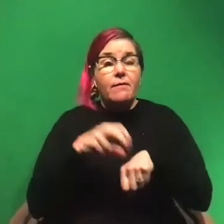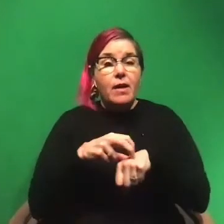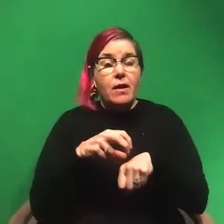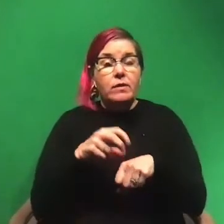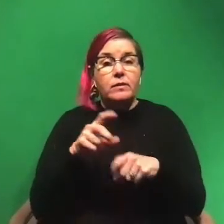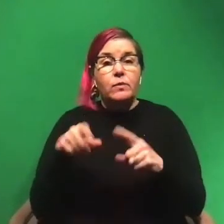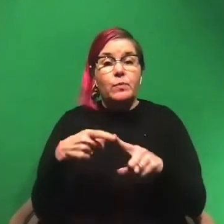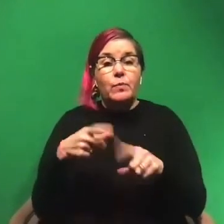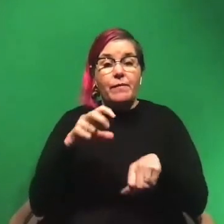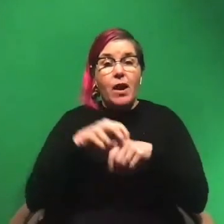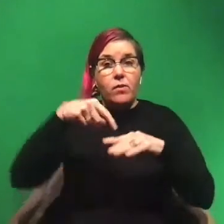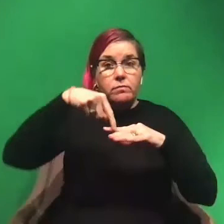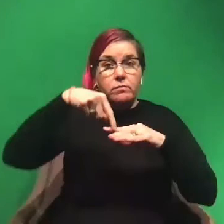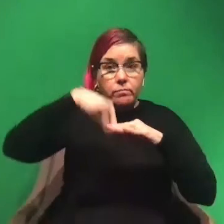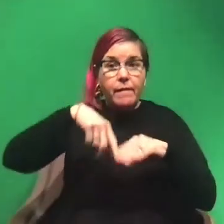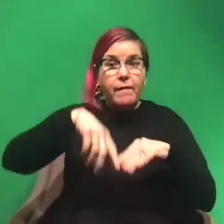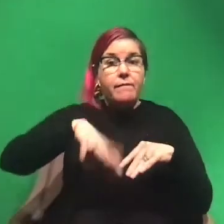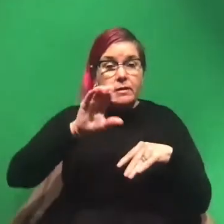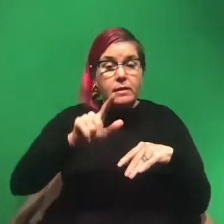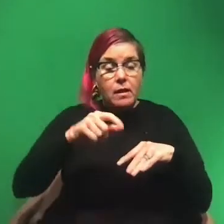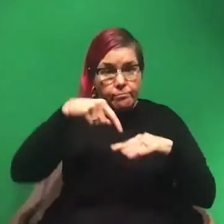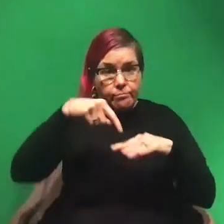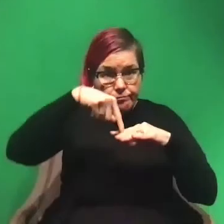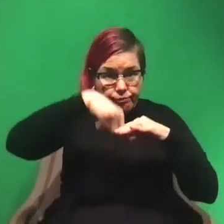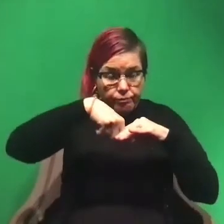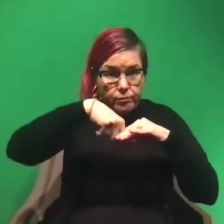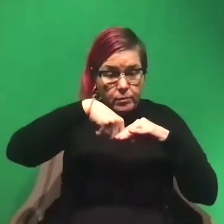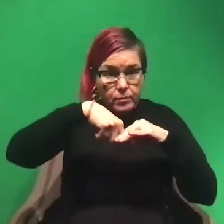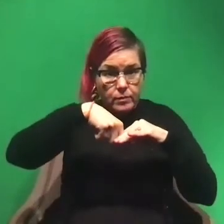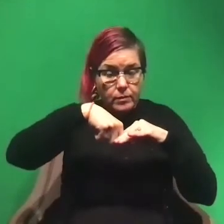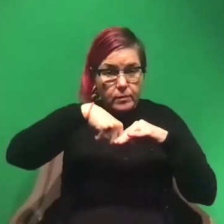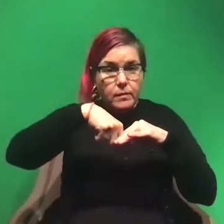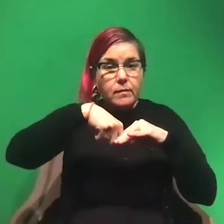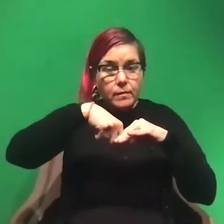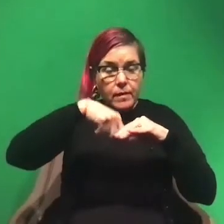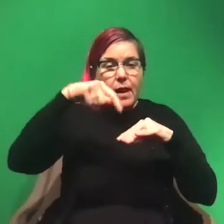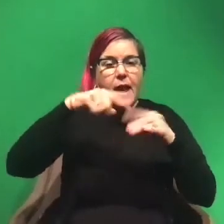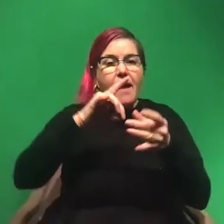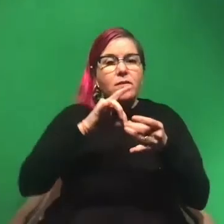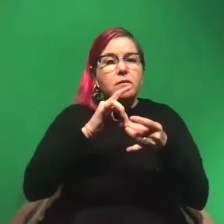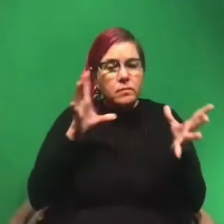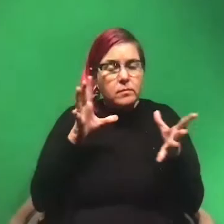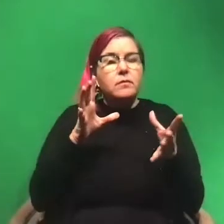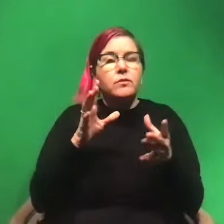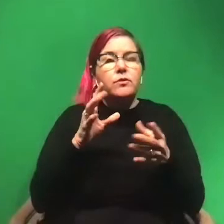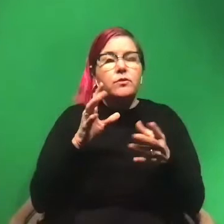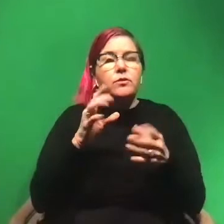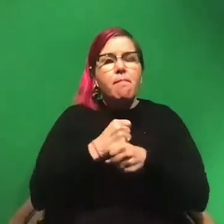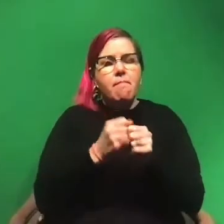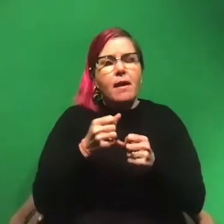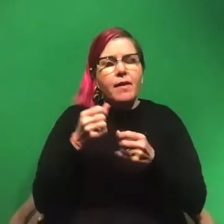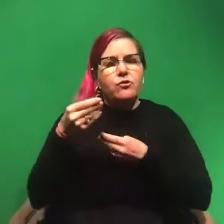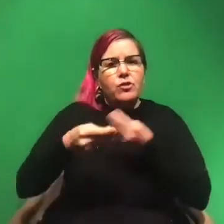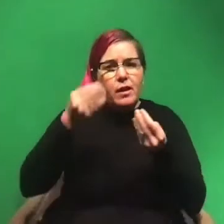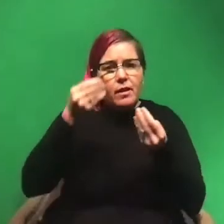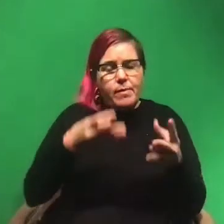virus finds a cell, enters, that lamp has to come apart to release the gene, right? Some viruses,